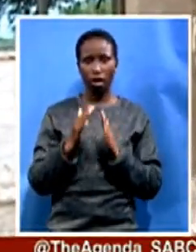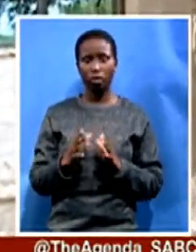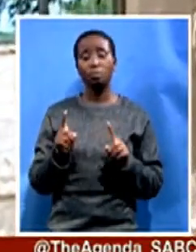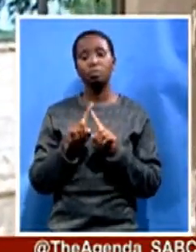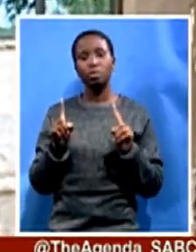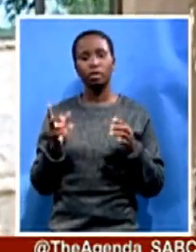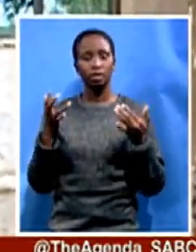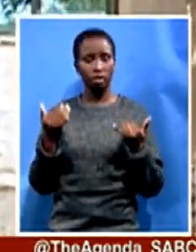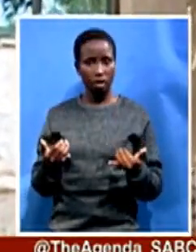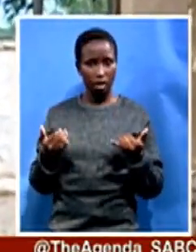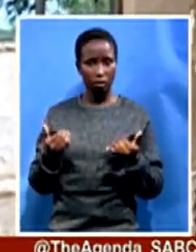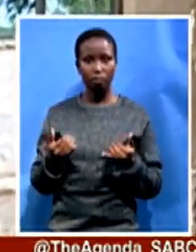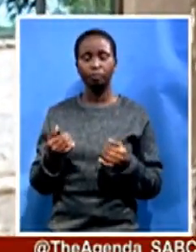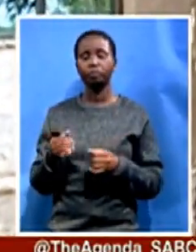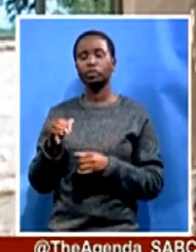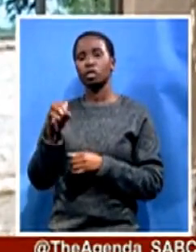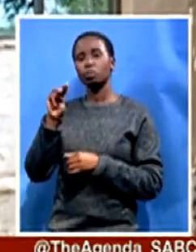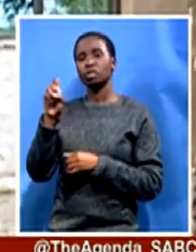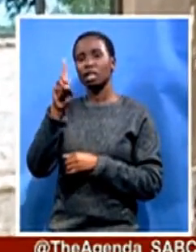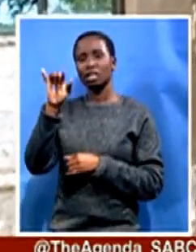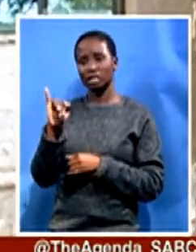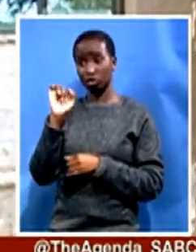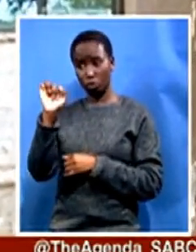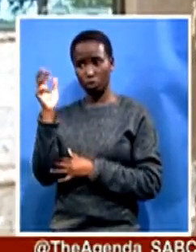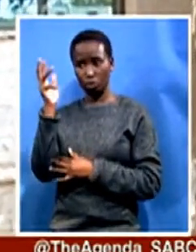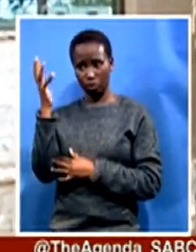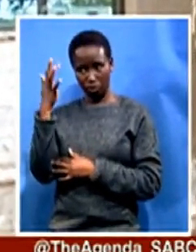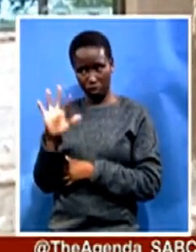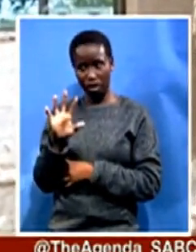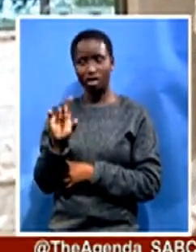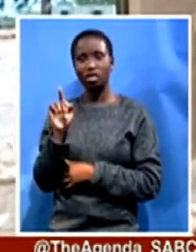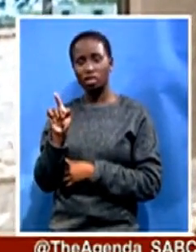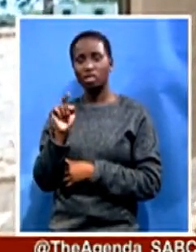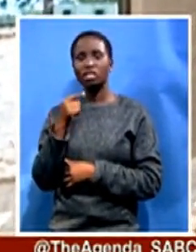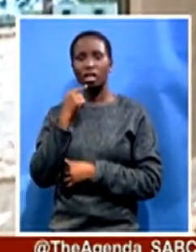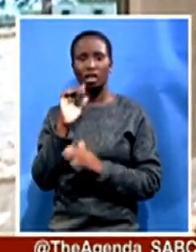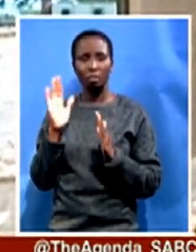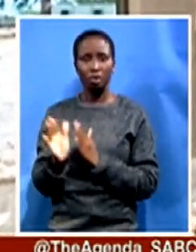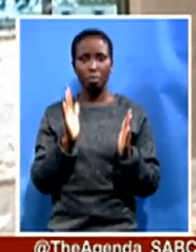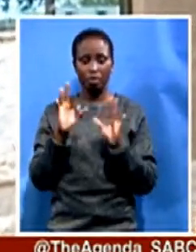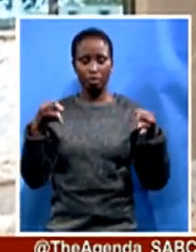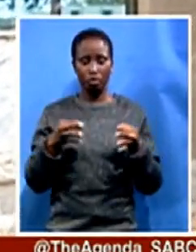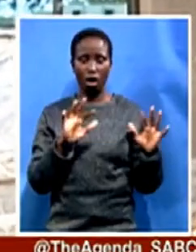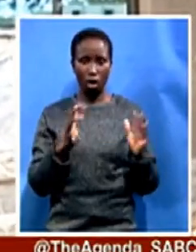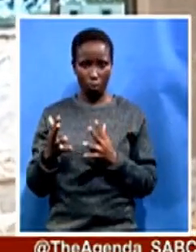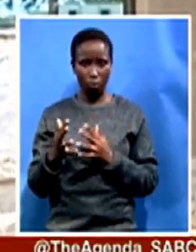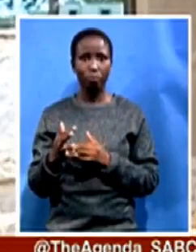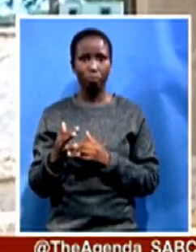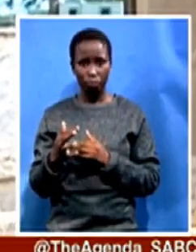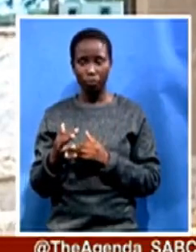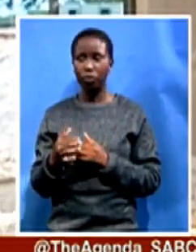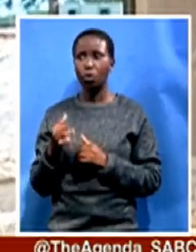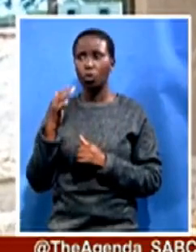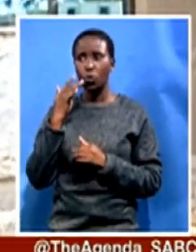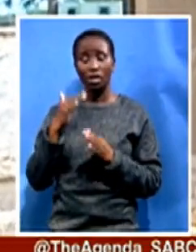Buthelezi, updating the nation about the preparations of the burial, towards the end of that statement, it is